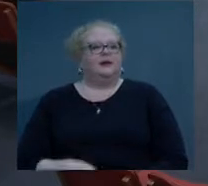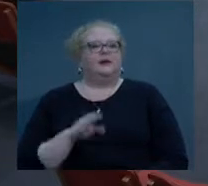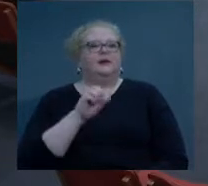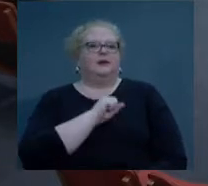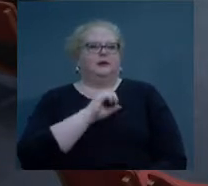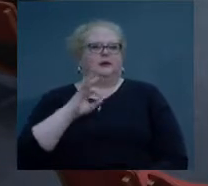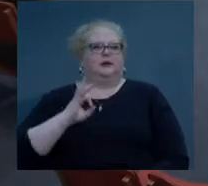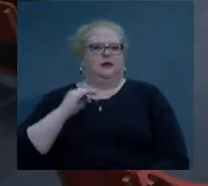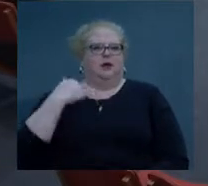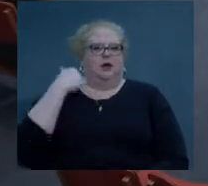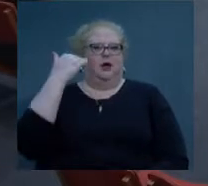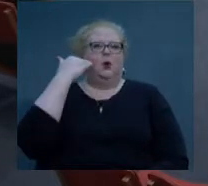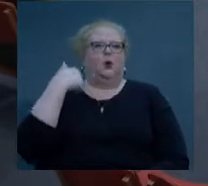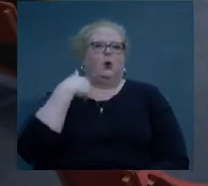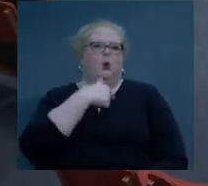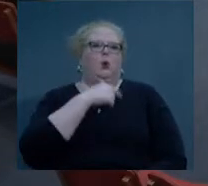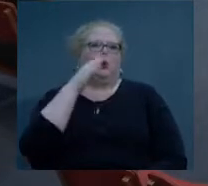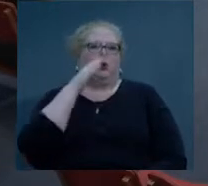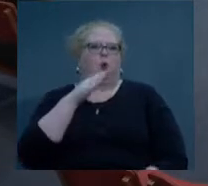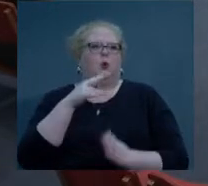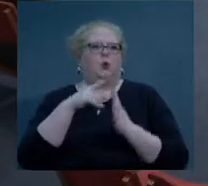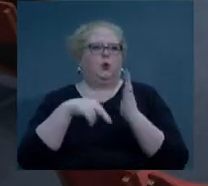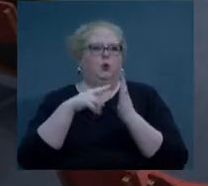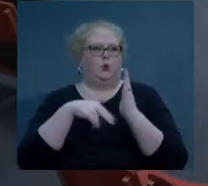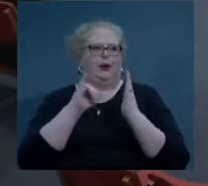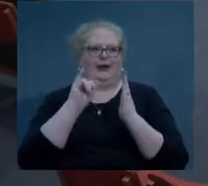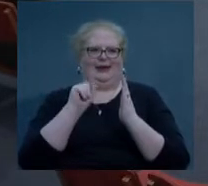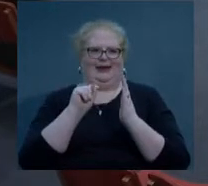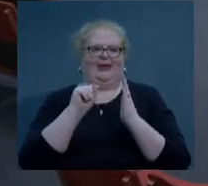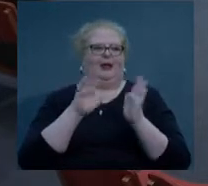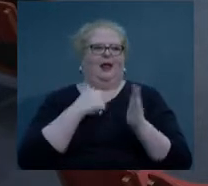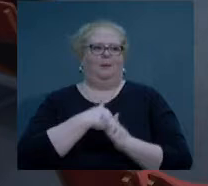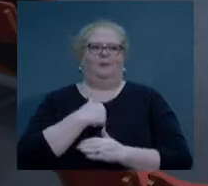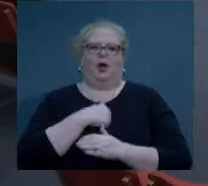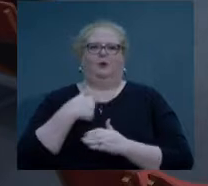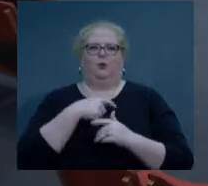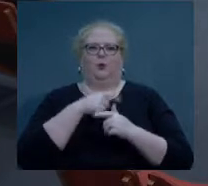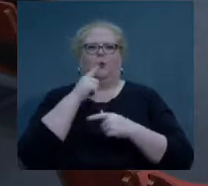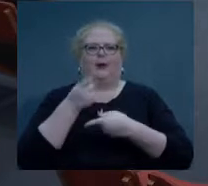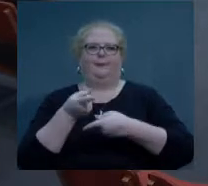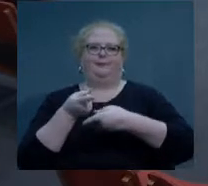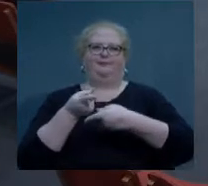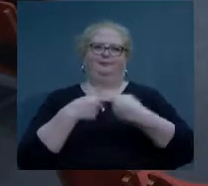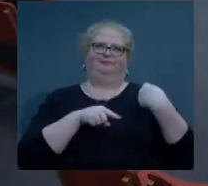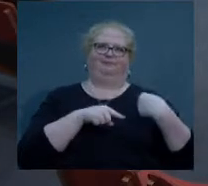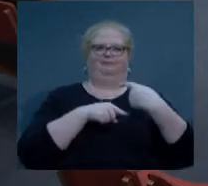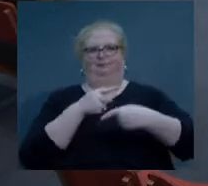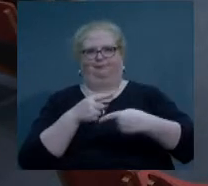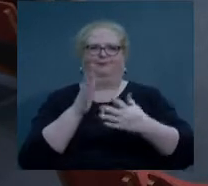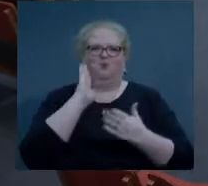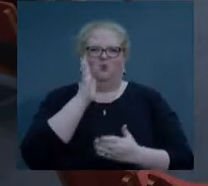in. We'll read it. We'll do it backwards. We'll read it in. I apologize. Come on.